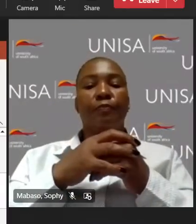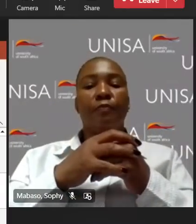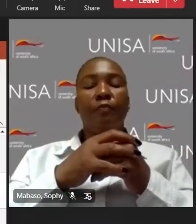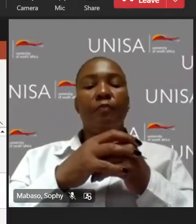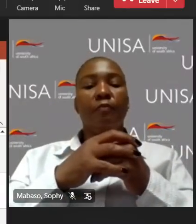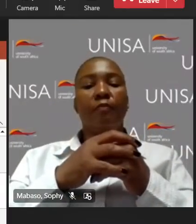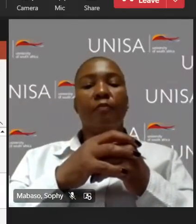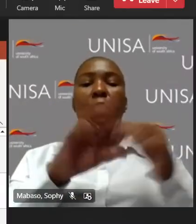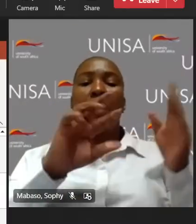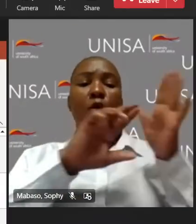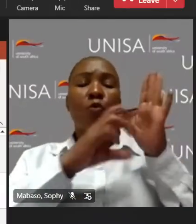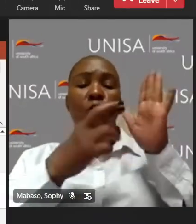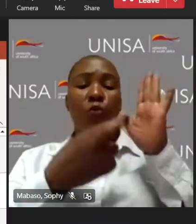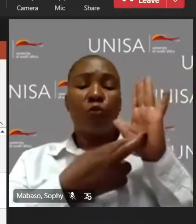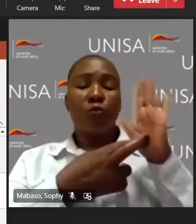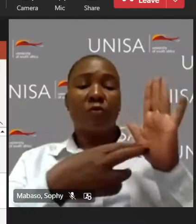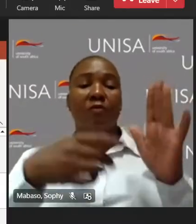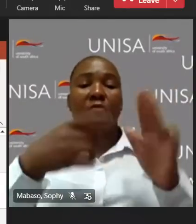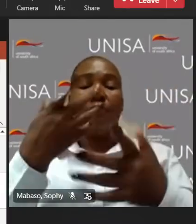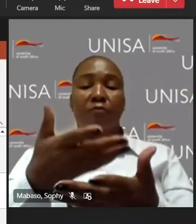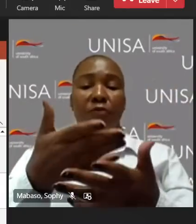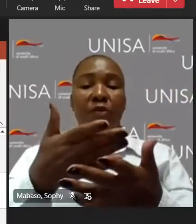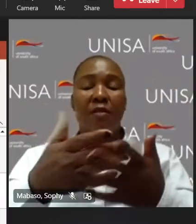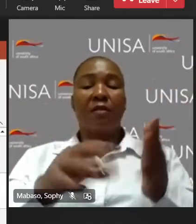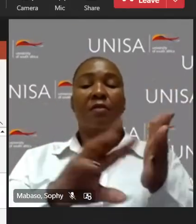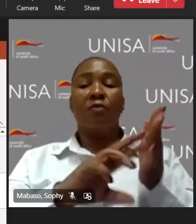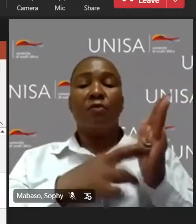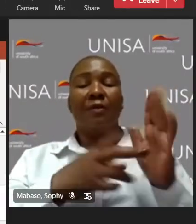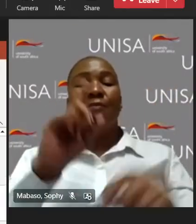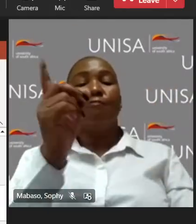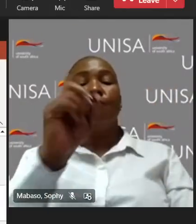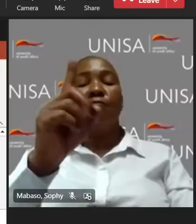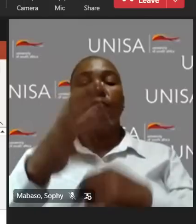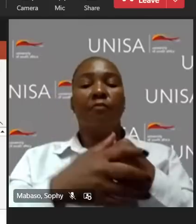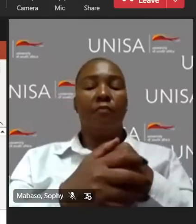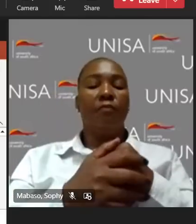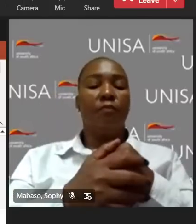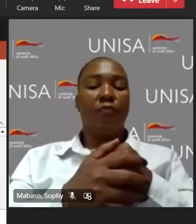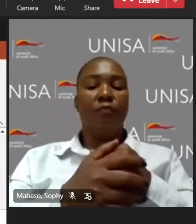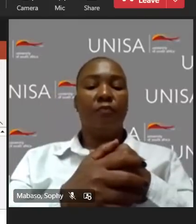are the roles of the Student Representative Council?